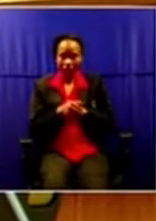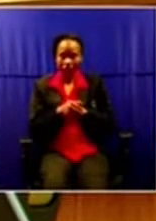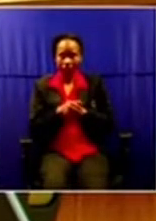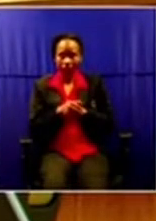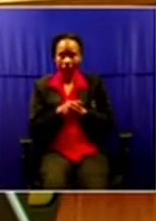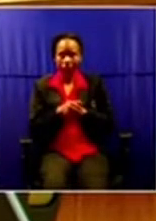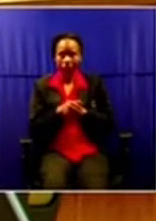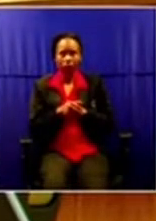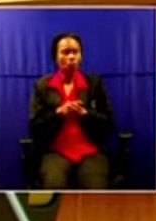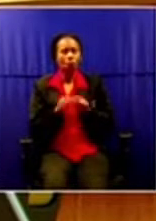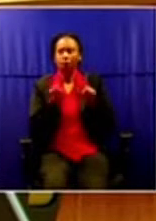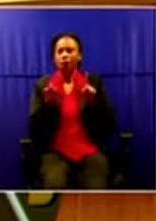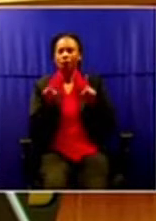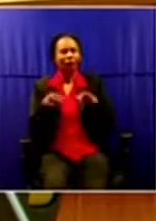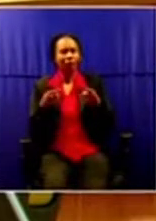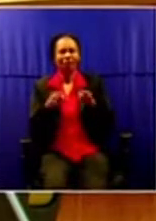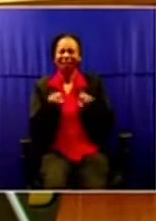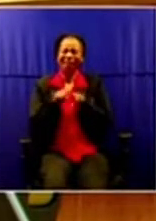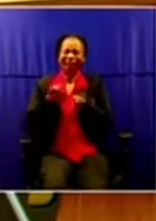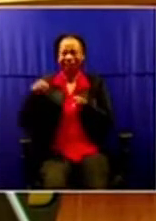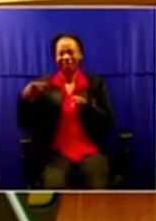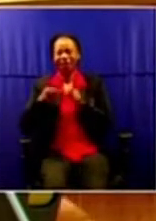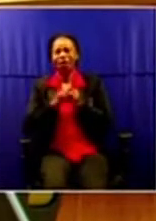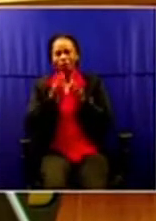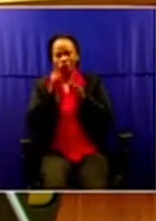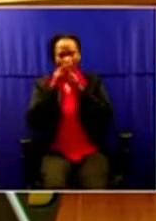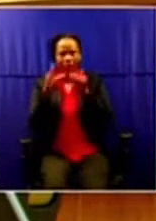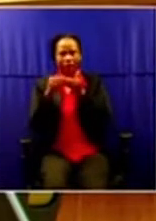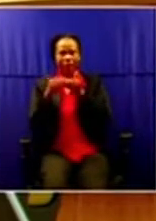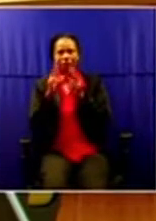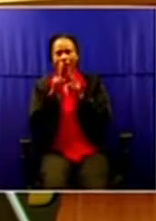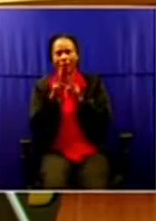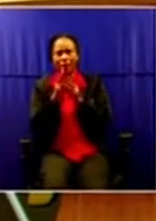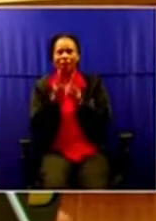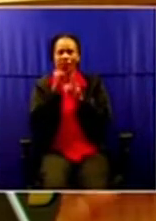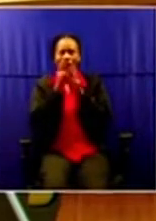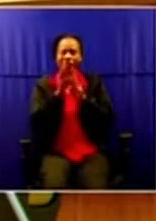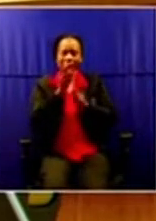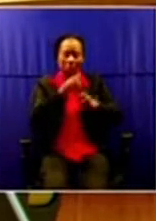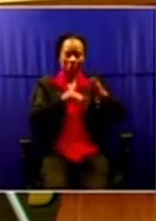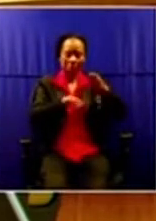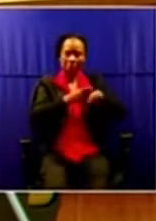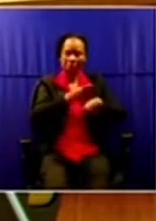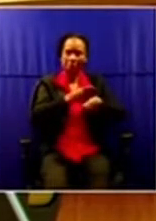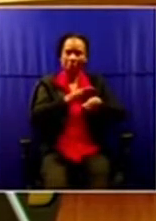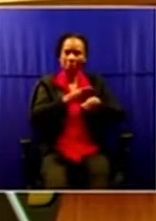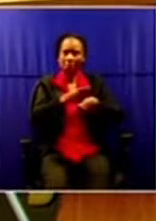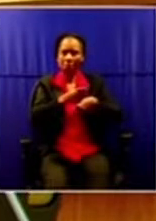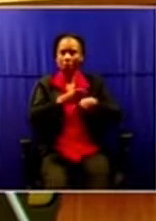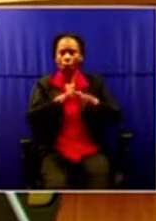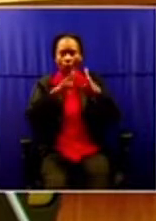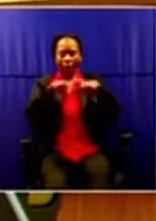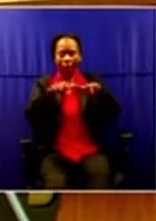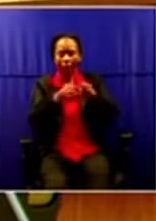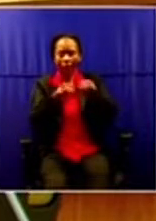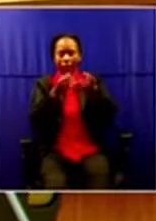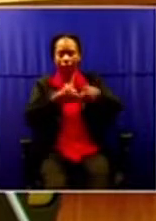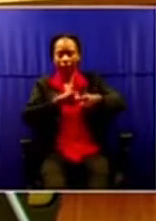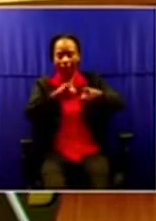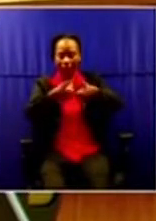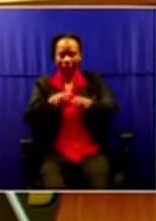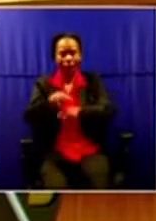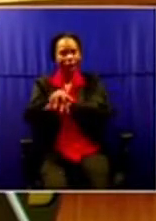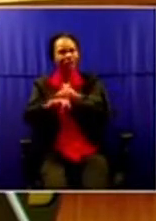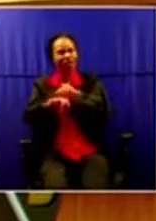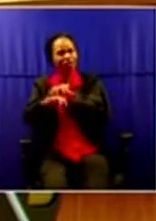do, see a trade-off between land reform and agricultural output.